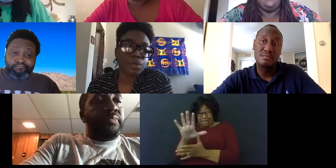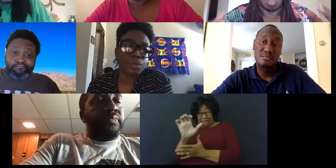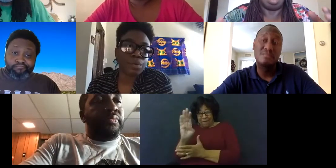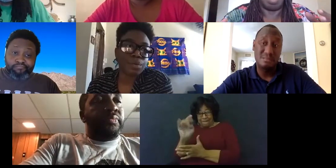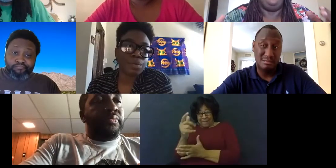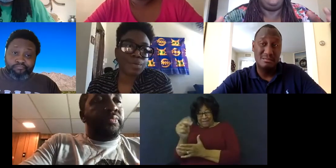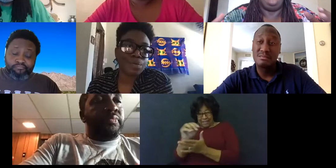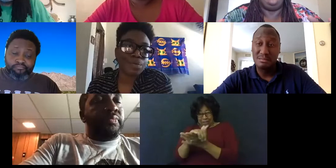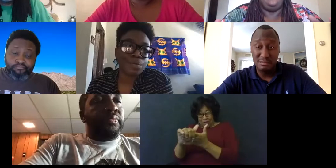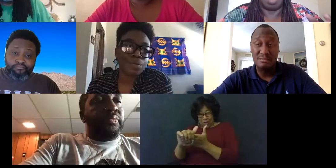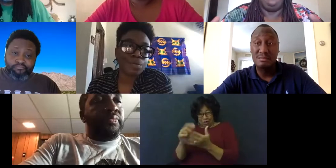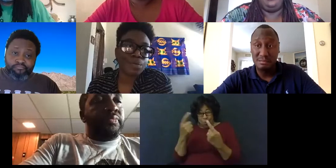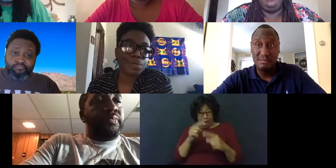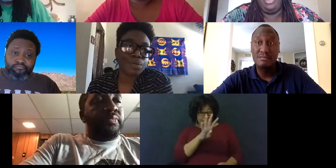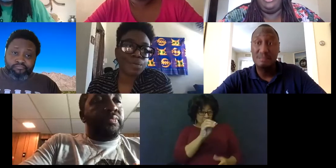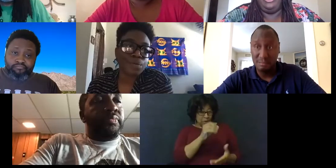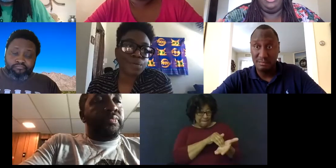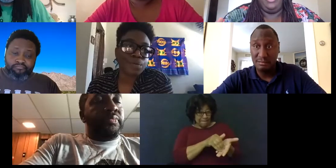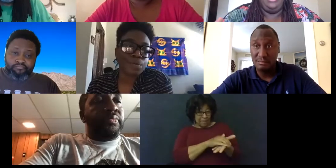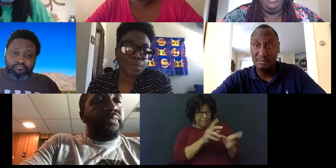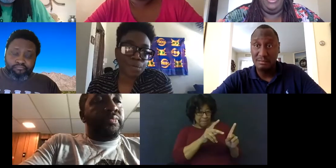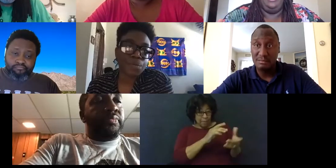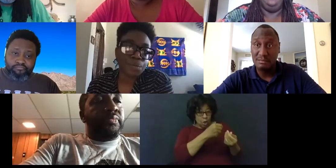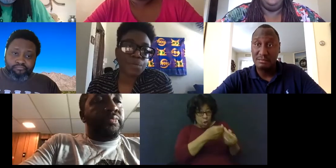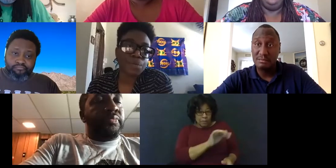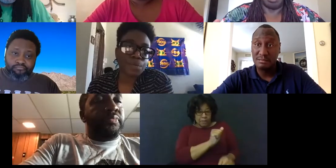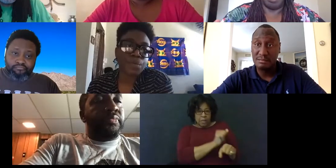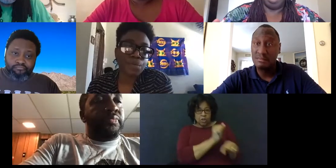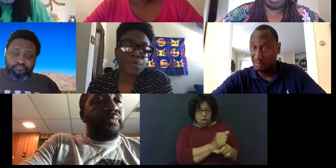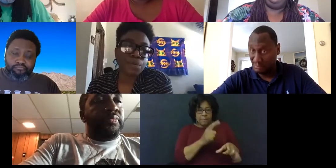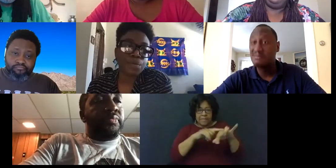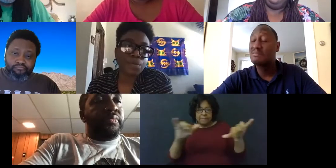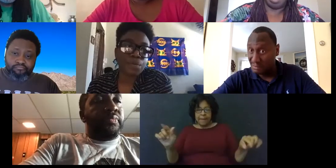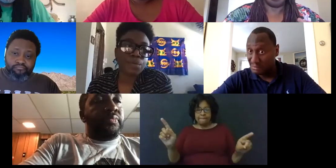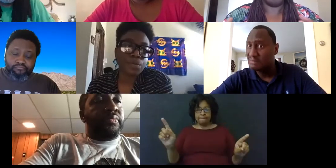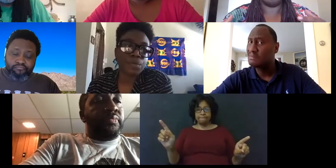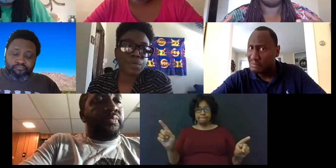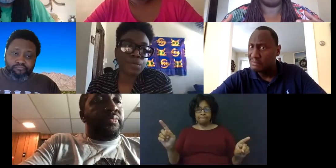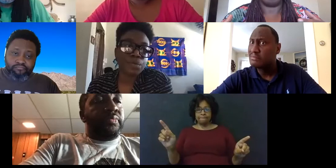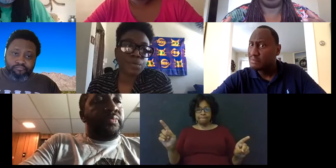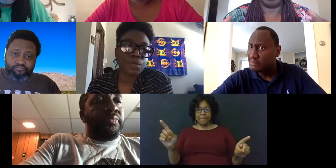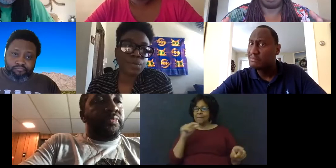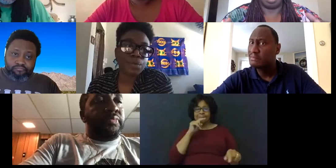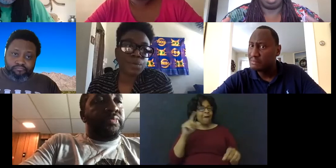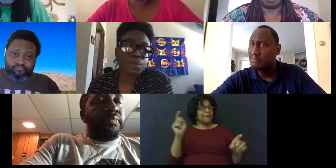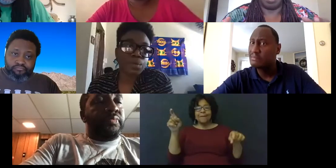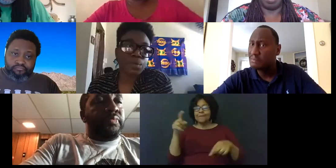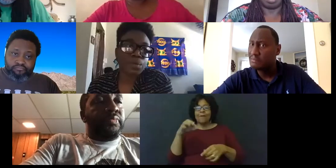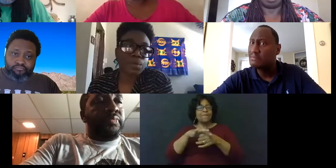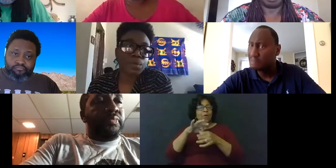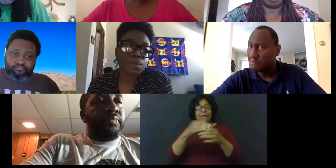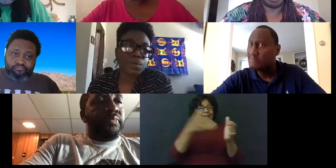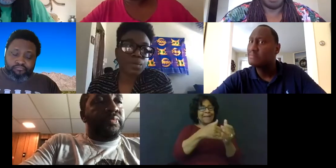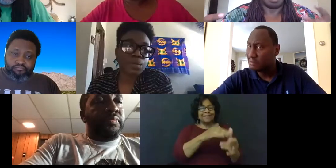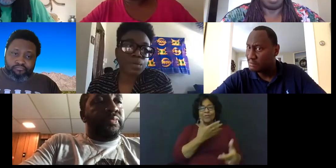$500 billion, as 40 million people lost their jobs during this pandemic. And so it's not necessarily voting against their own